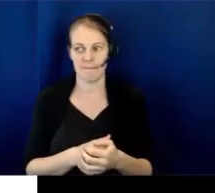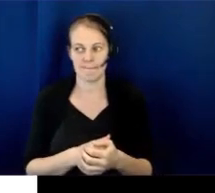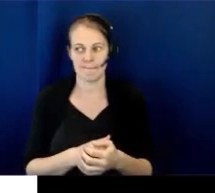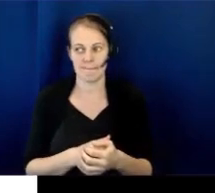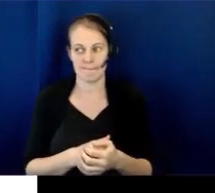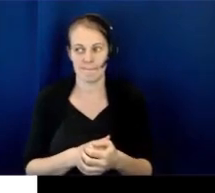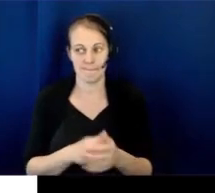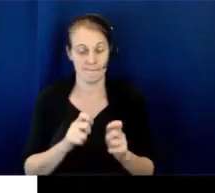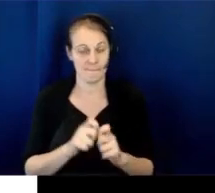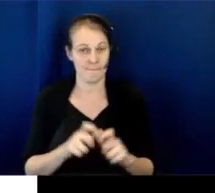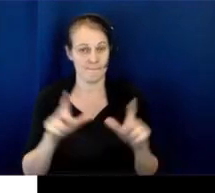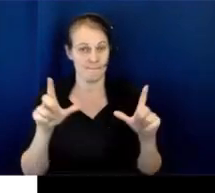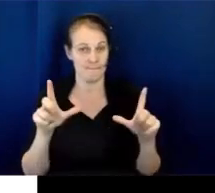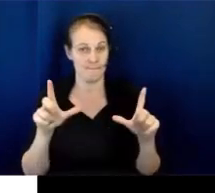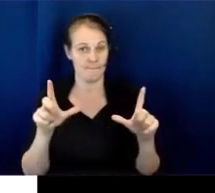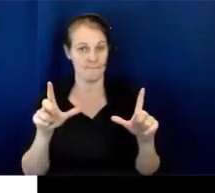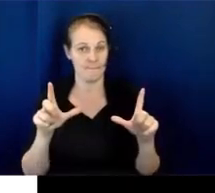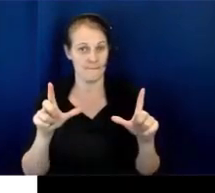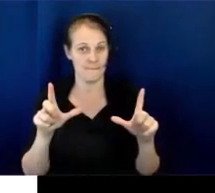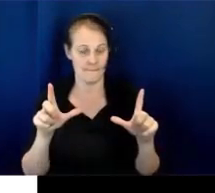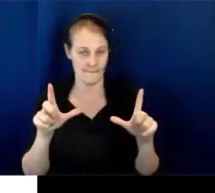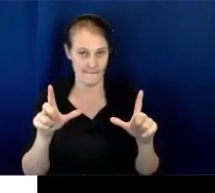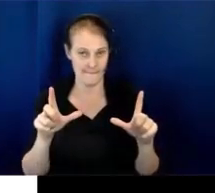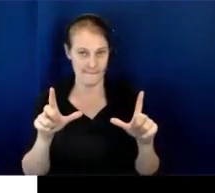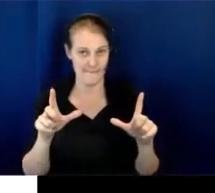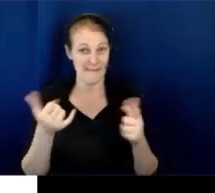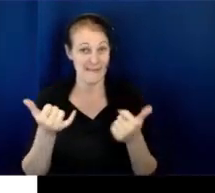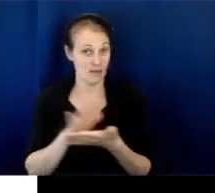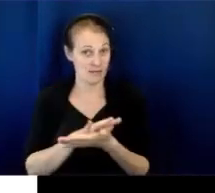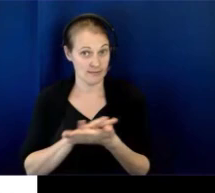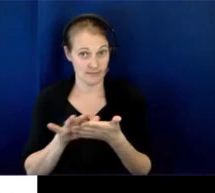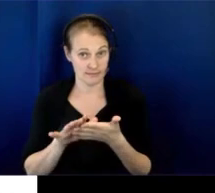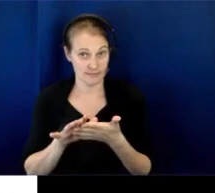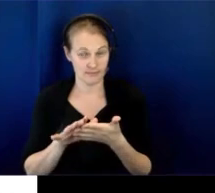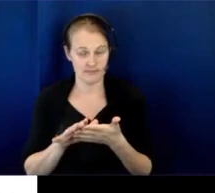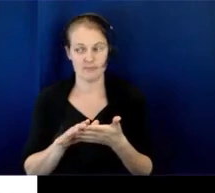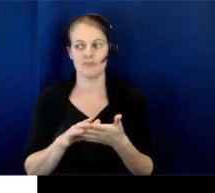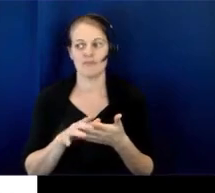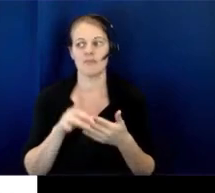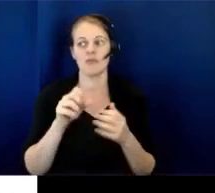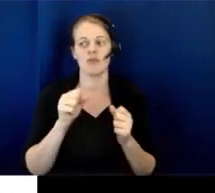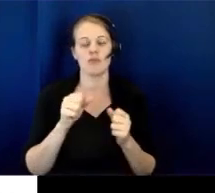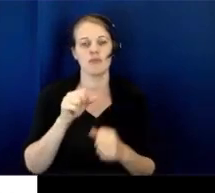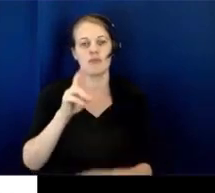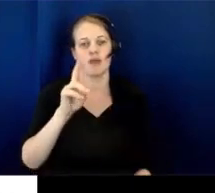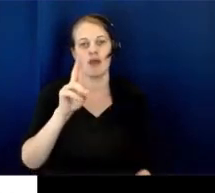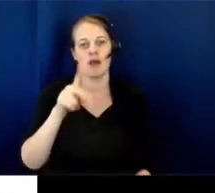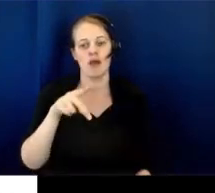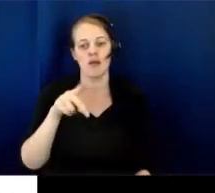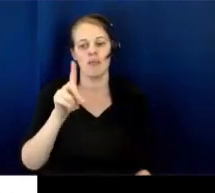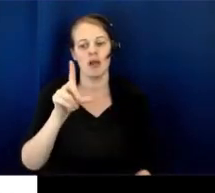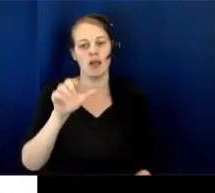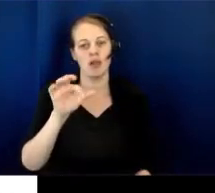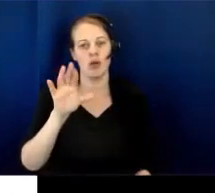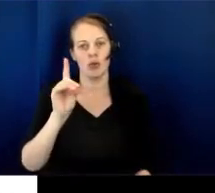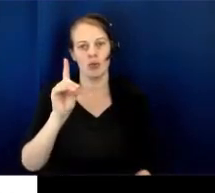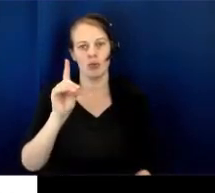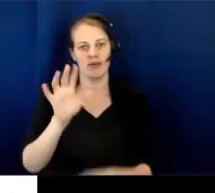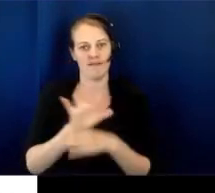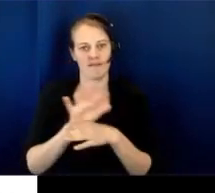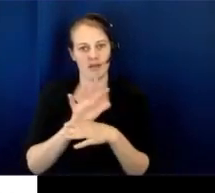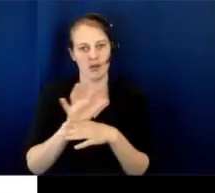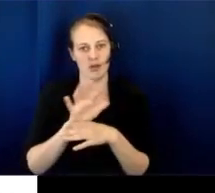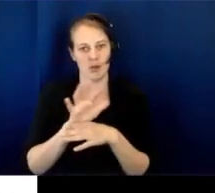And it will bring you to this screen. Now, what's nice here is that you can choose to upload a video if you like as well from